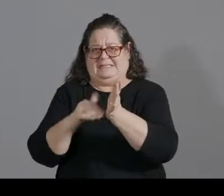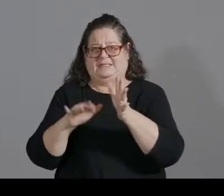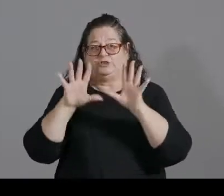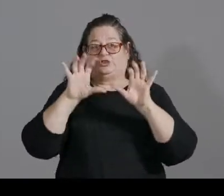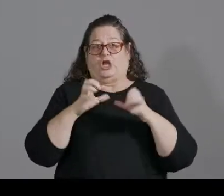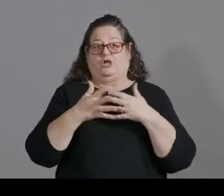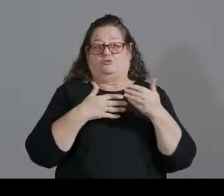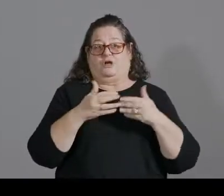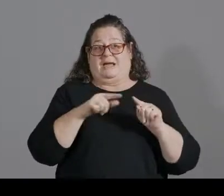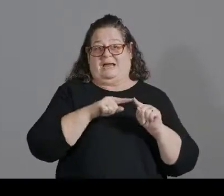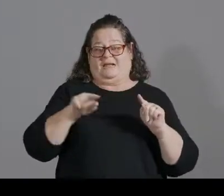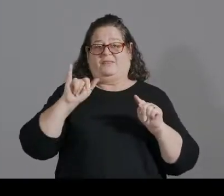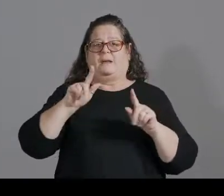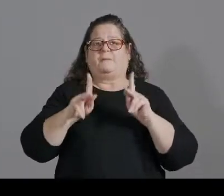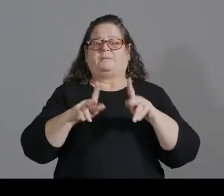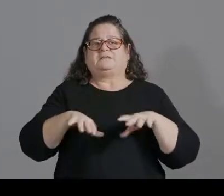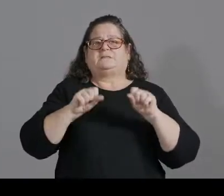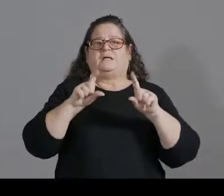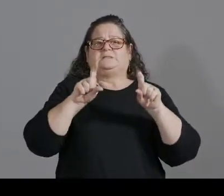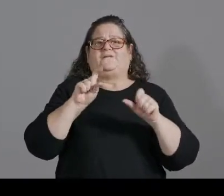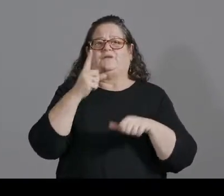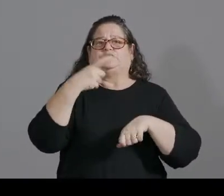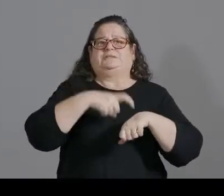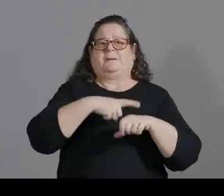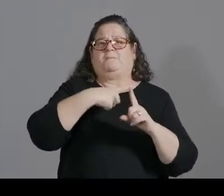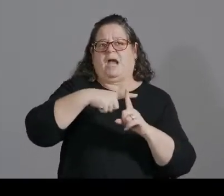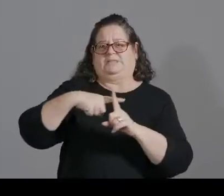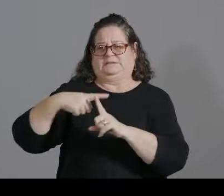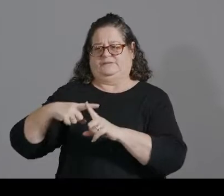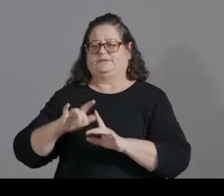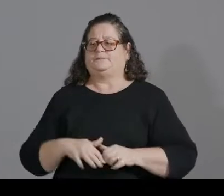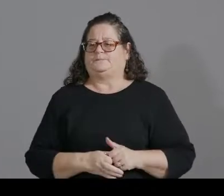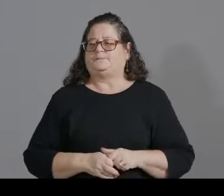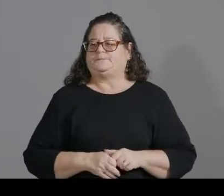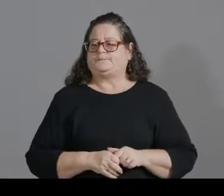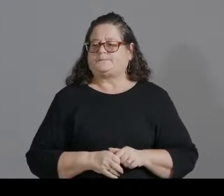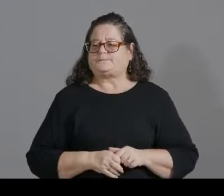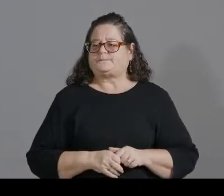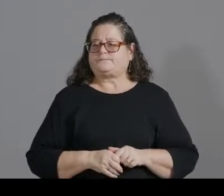total tests tab when you look at our laboratory section.